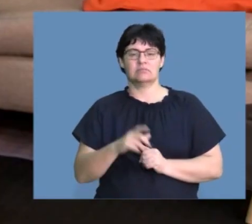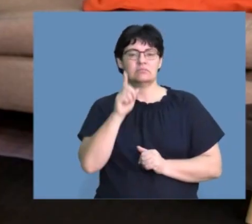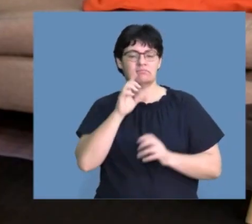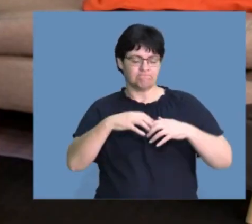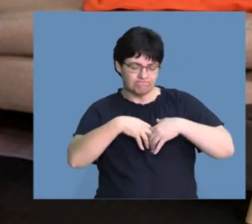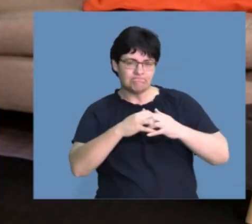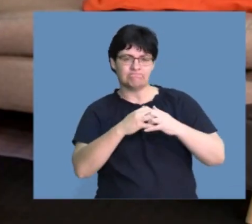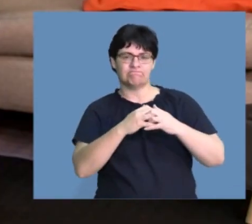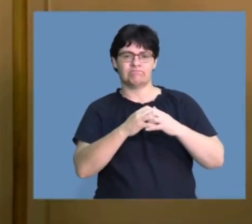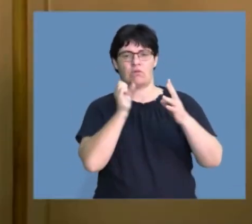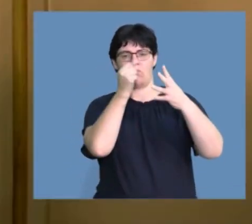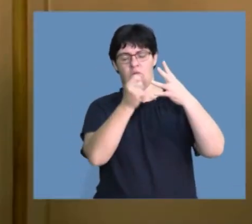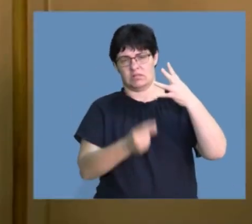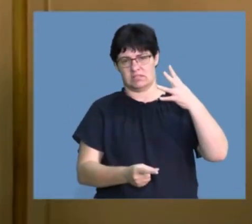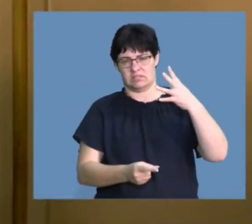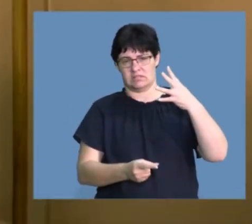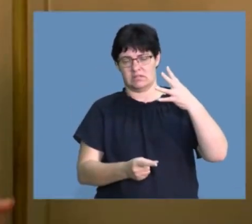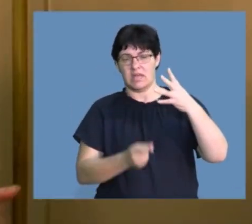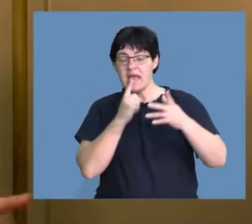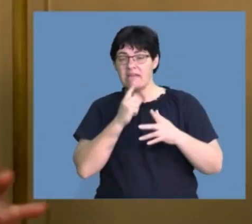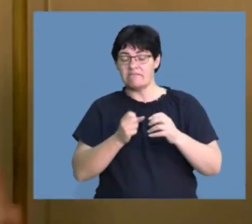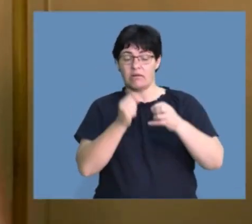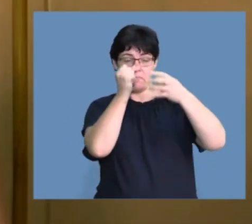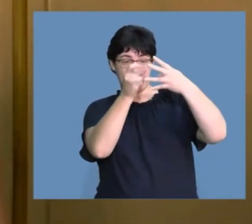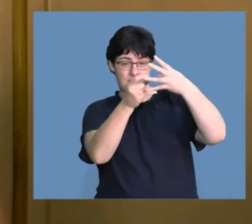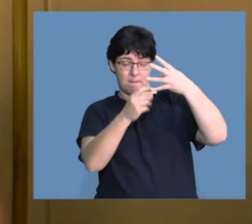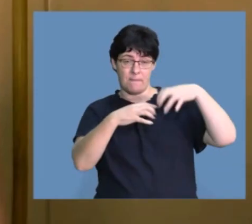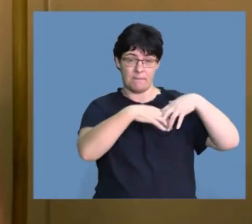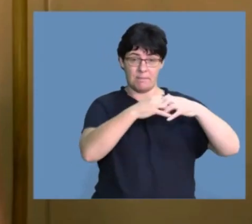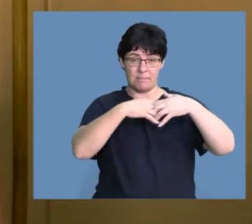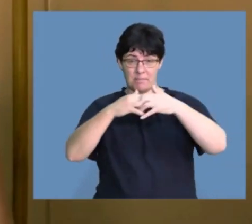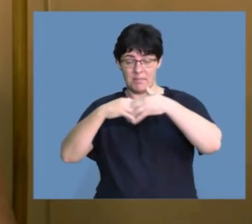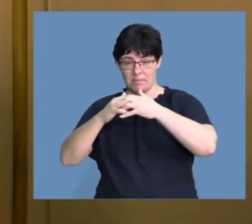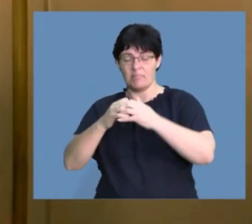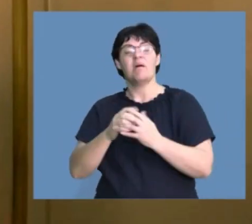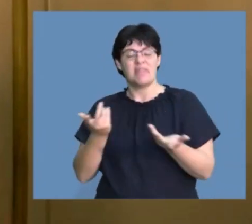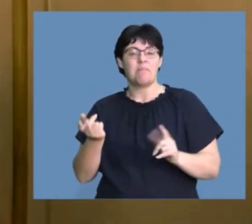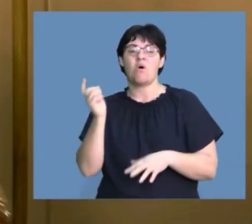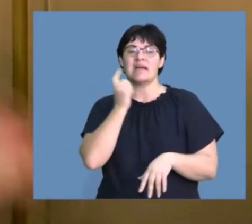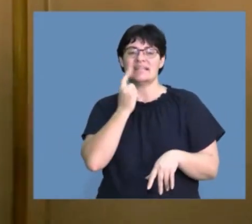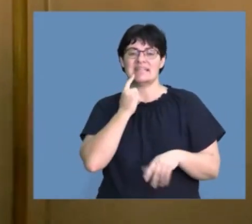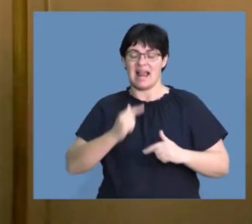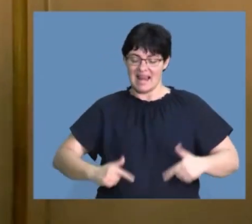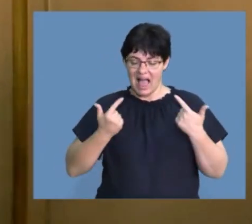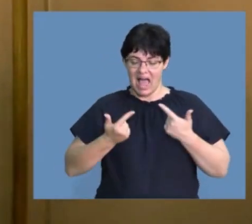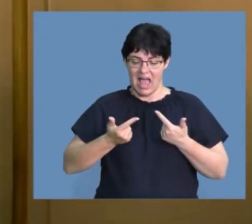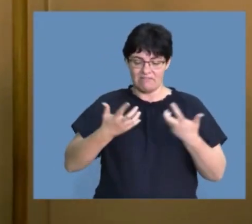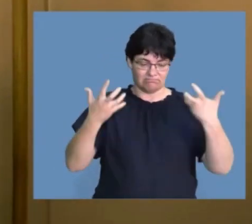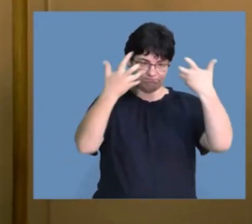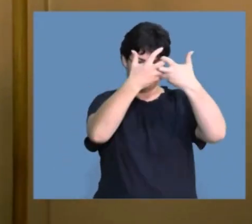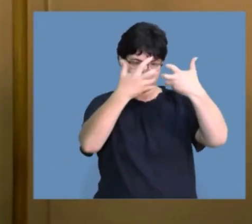Let's set our goals in place, because when we set our goals in place, we can then put life around